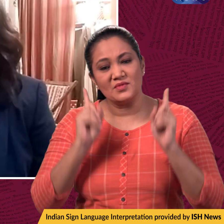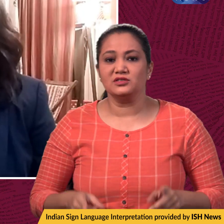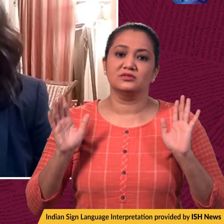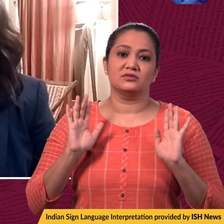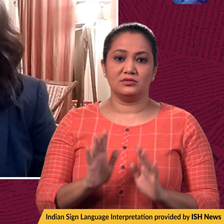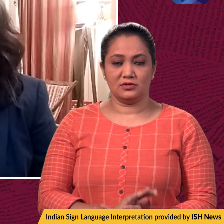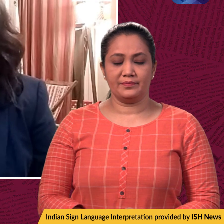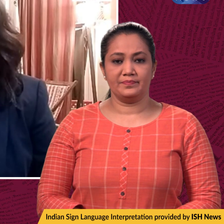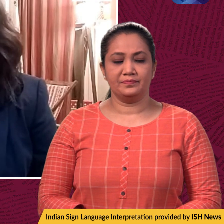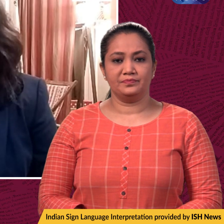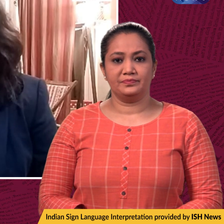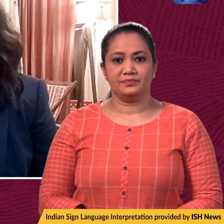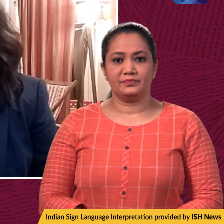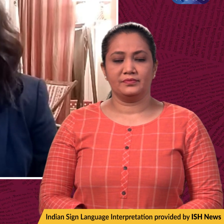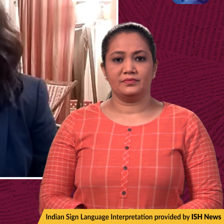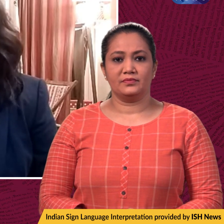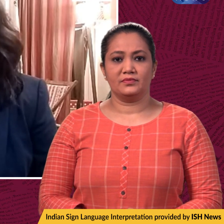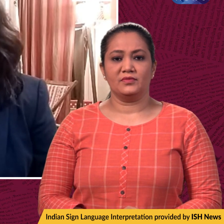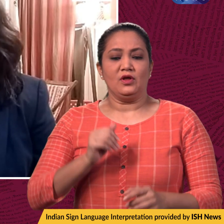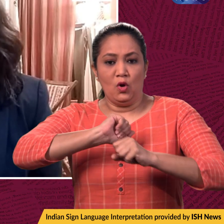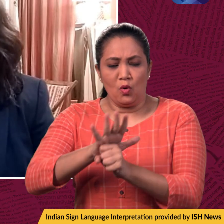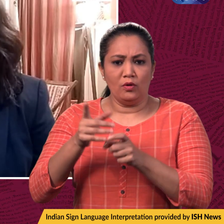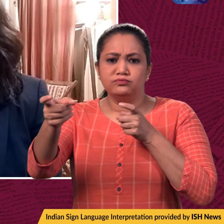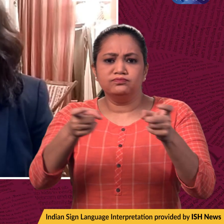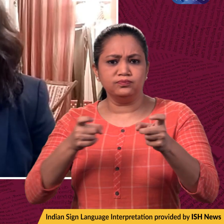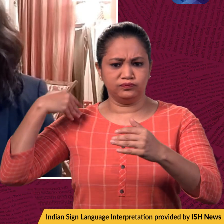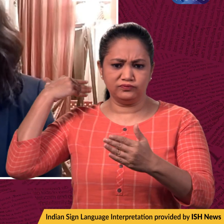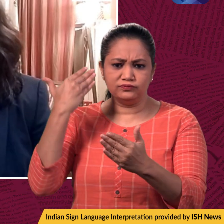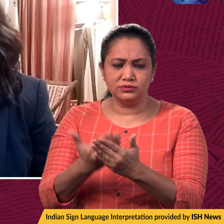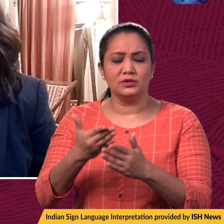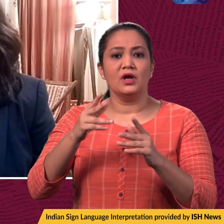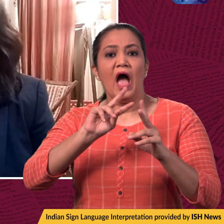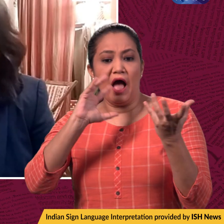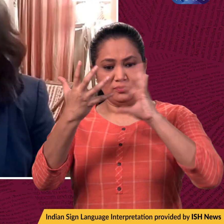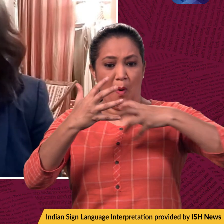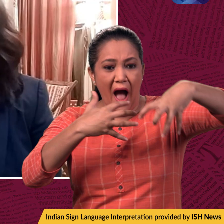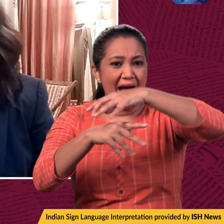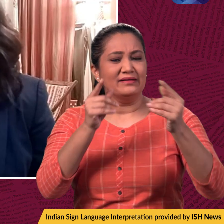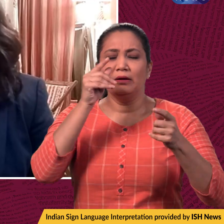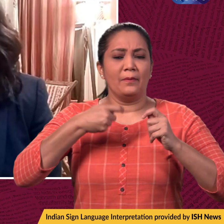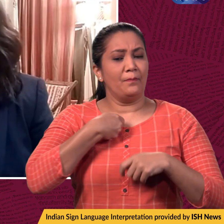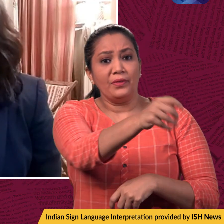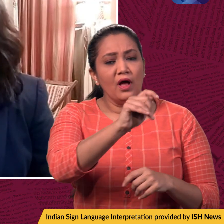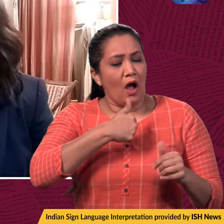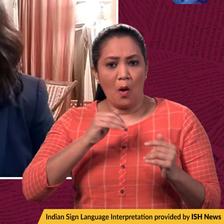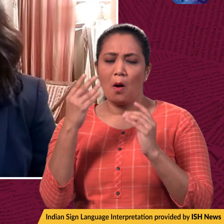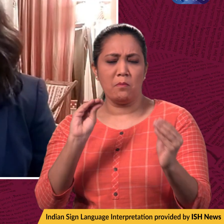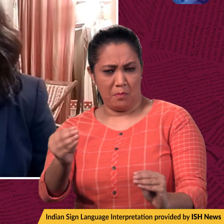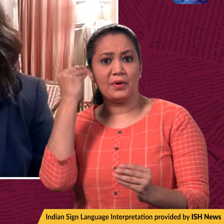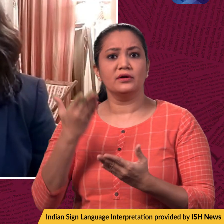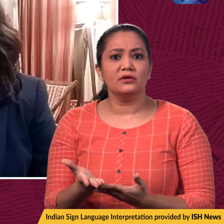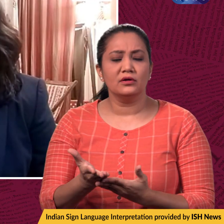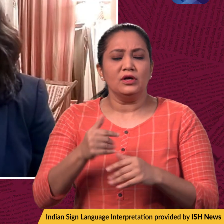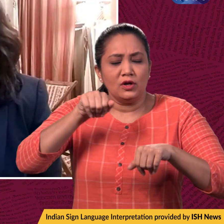He said, and I quote, "Despite managing the COVID crisis well as compared to other countries, we can see an uptick